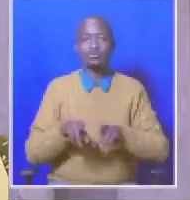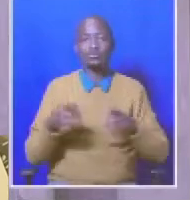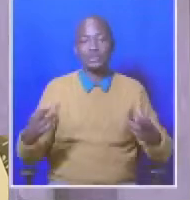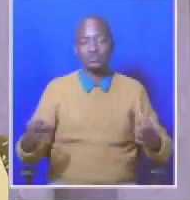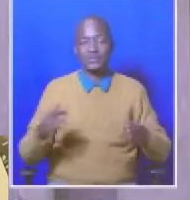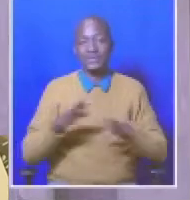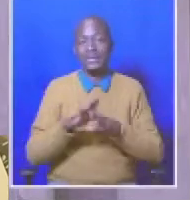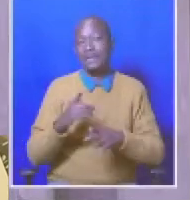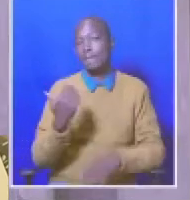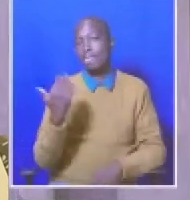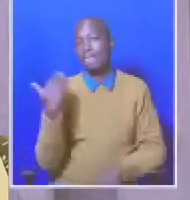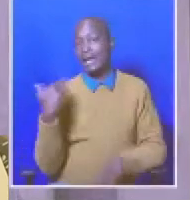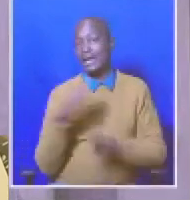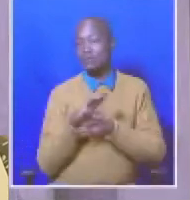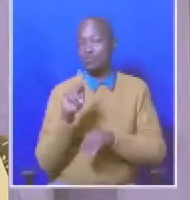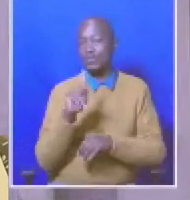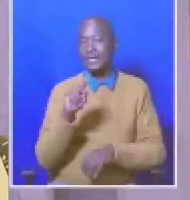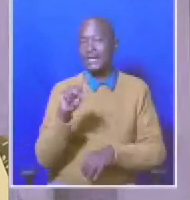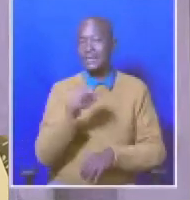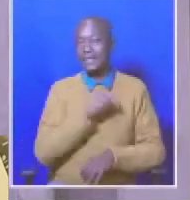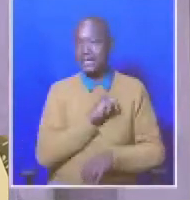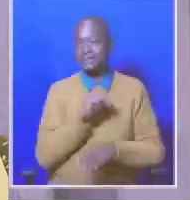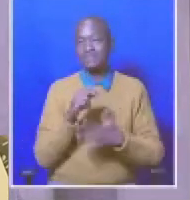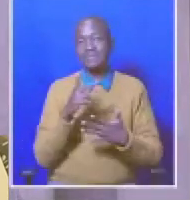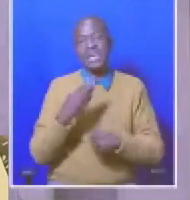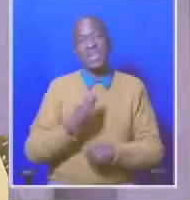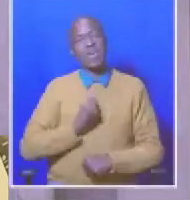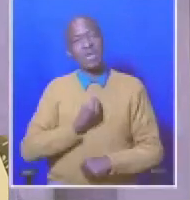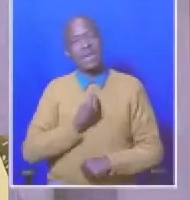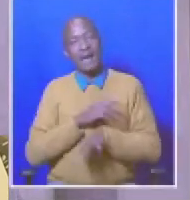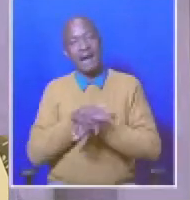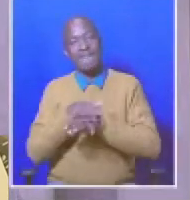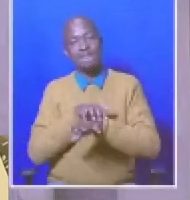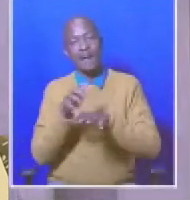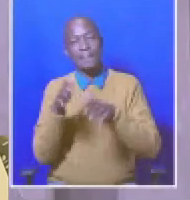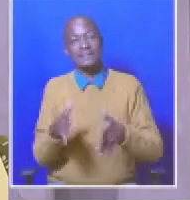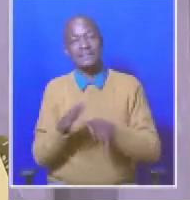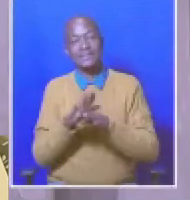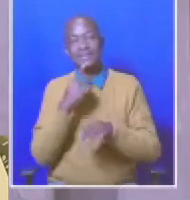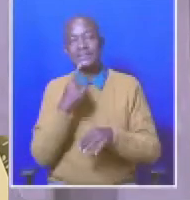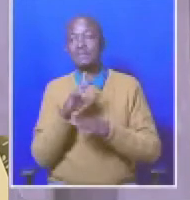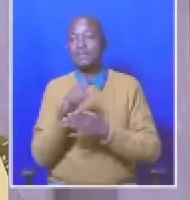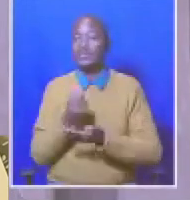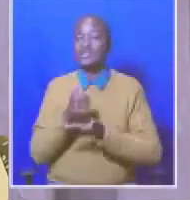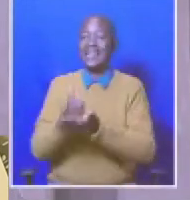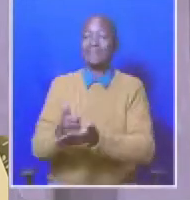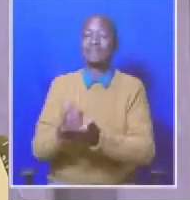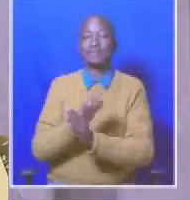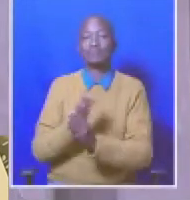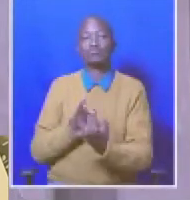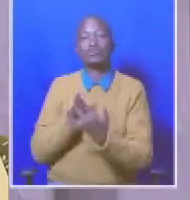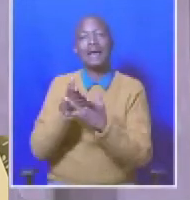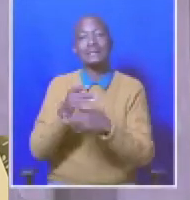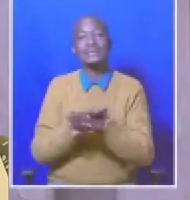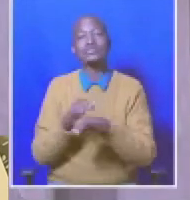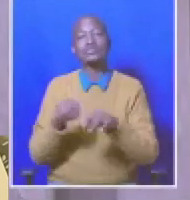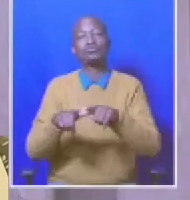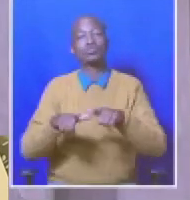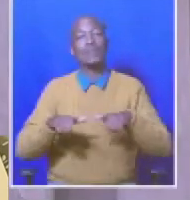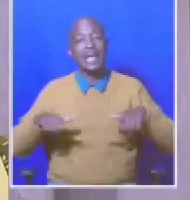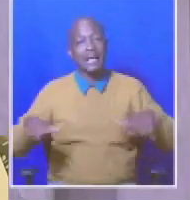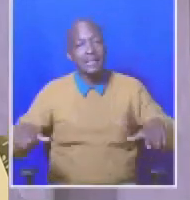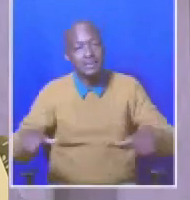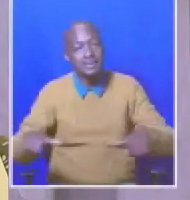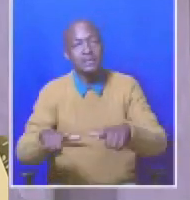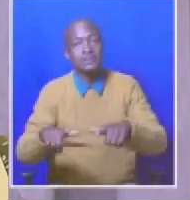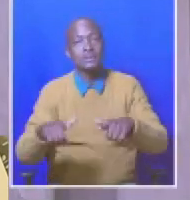KZN, some of the emerging farmers, for instance, were saying we should help them with access to land, some